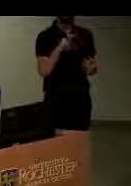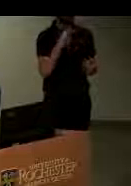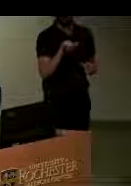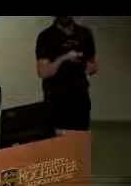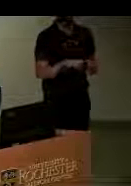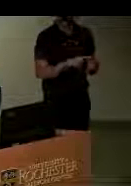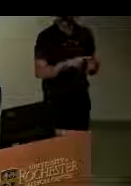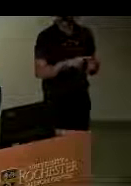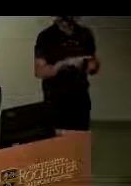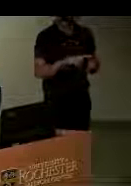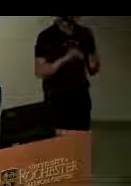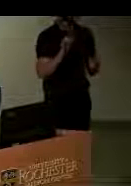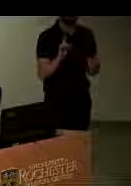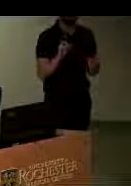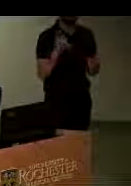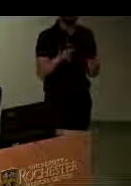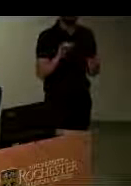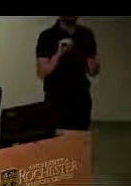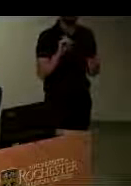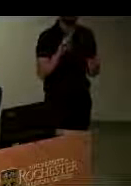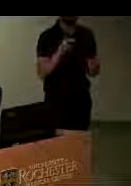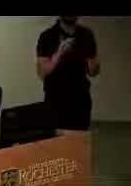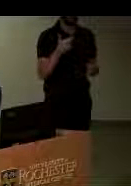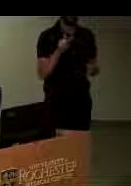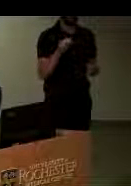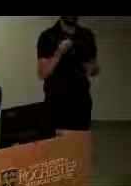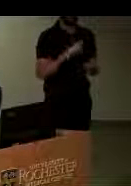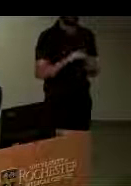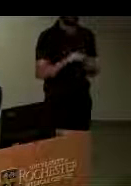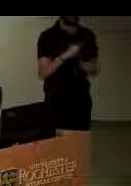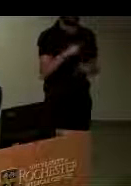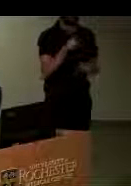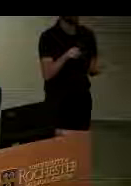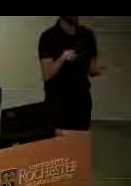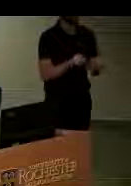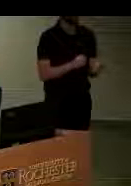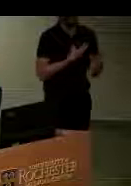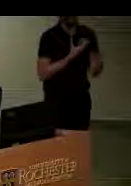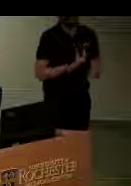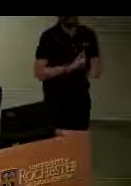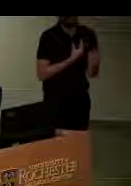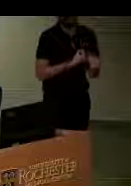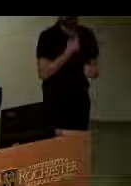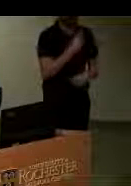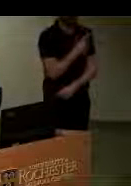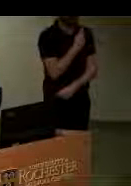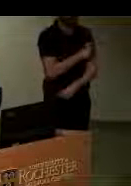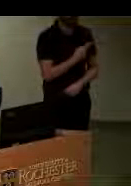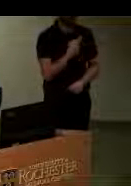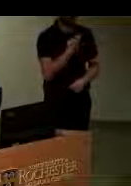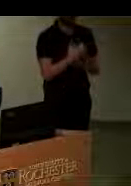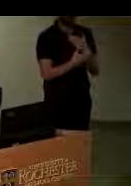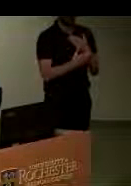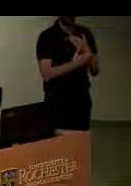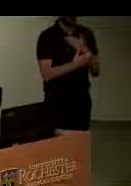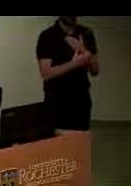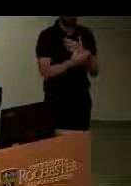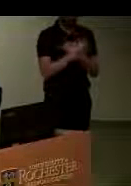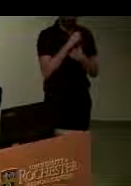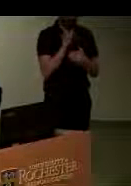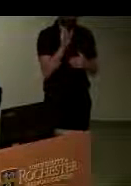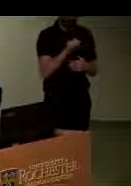And that was where Dr. Morgan said, you guys need more empathy for the patients. And he made us all take a sublingual